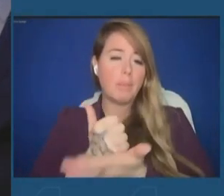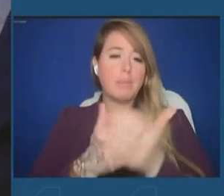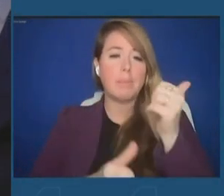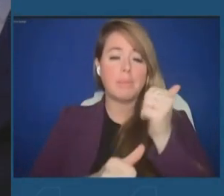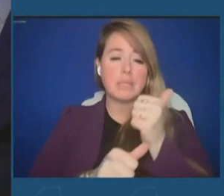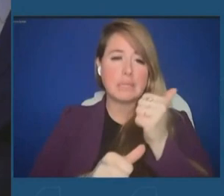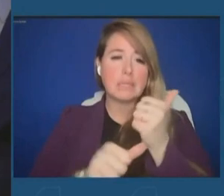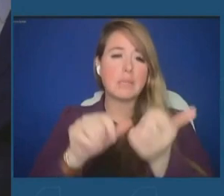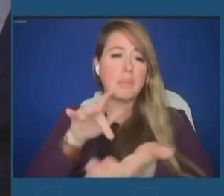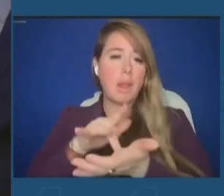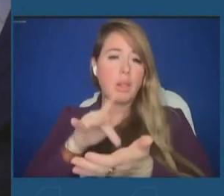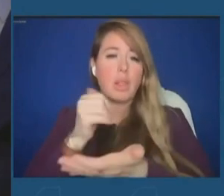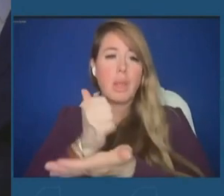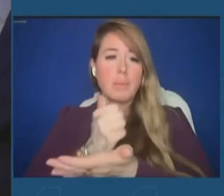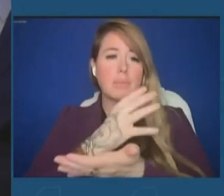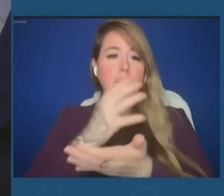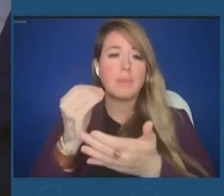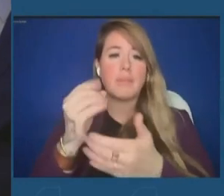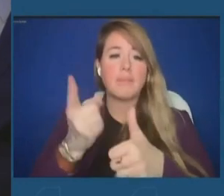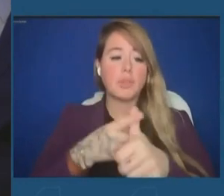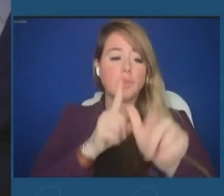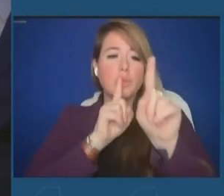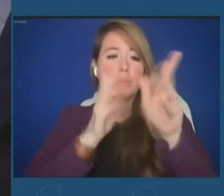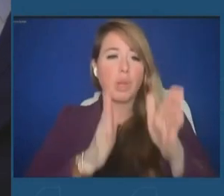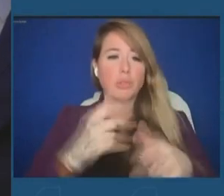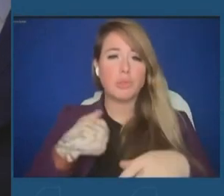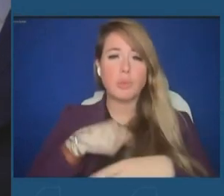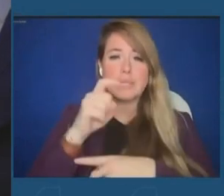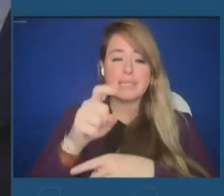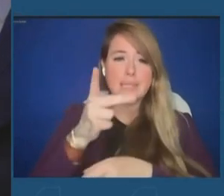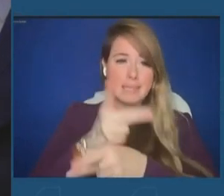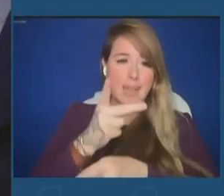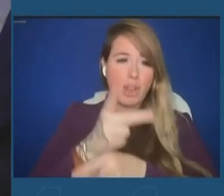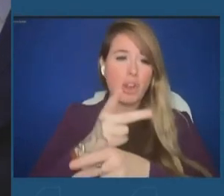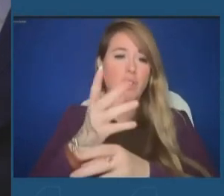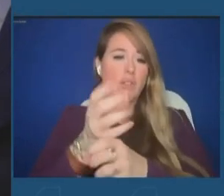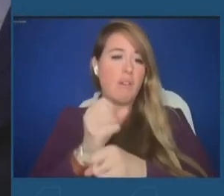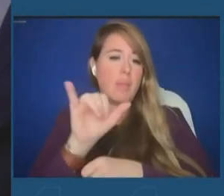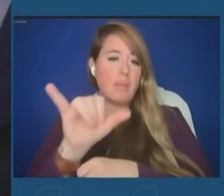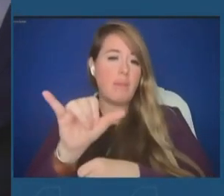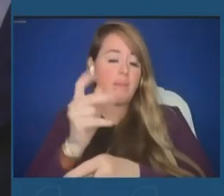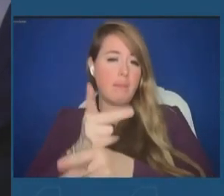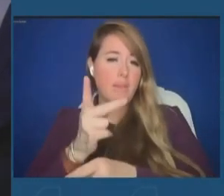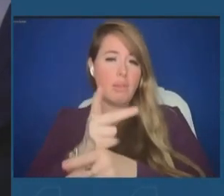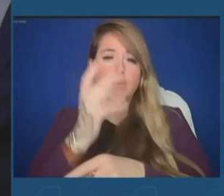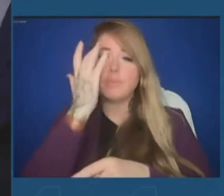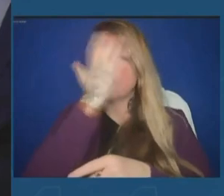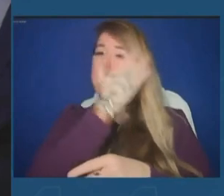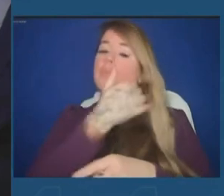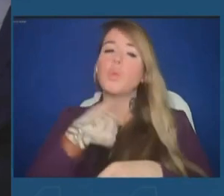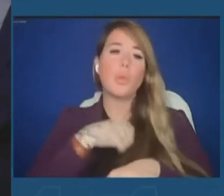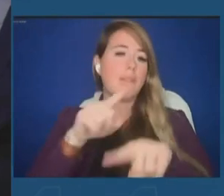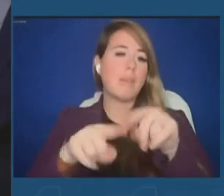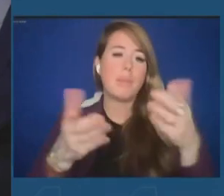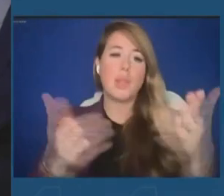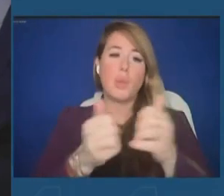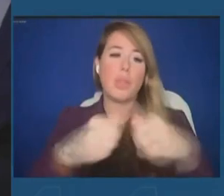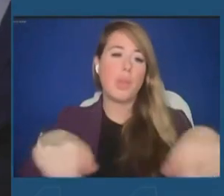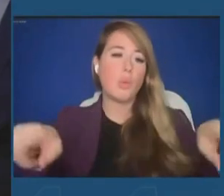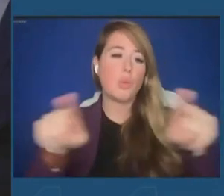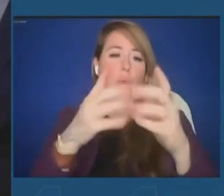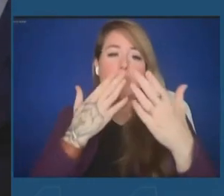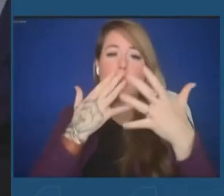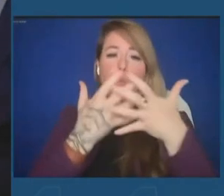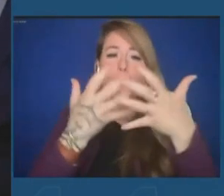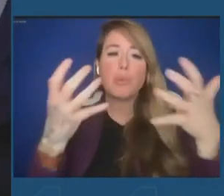and first responders that we needed care got the care. We couldn't have been here without you guys. So thank you, thank you, thank